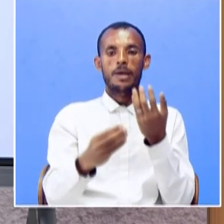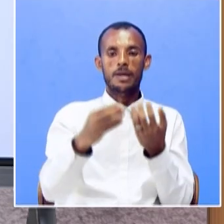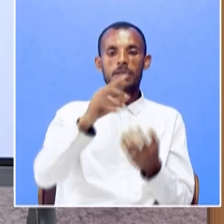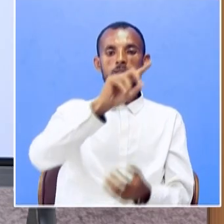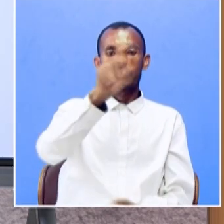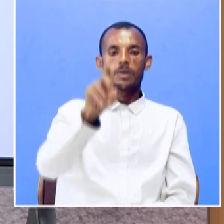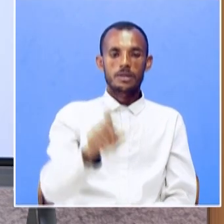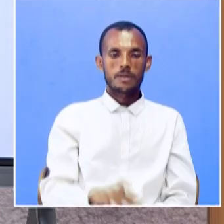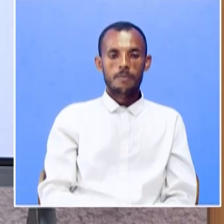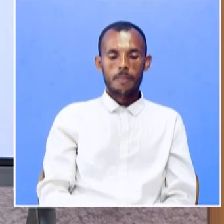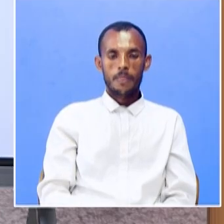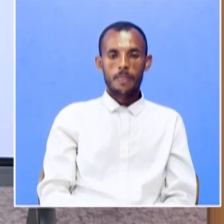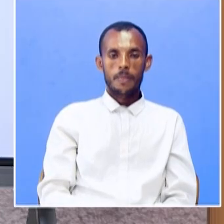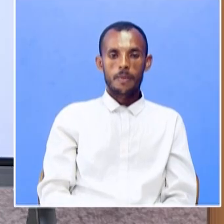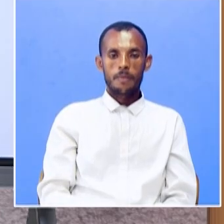questions.